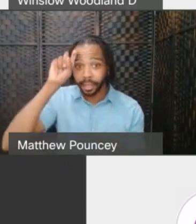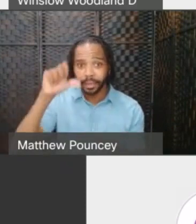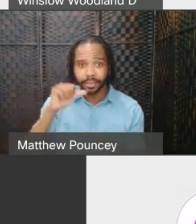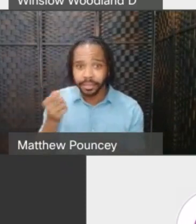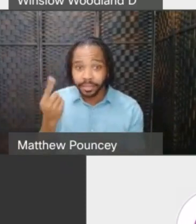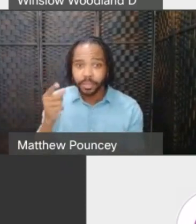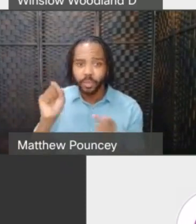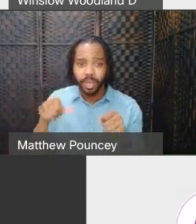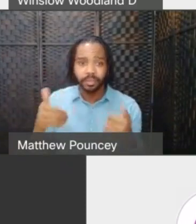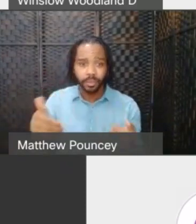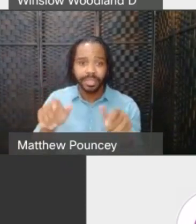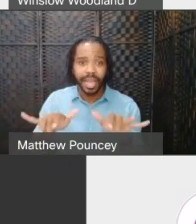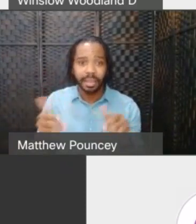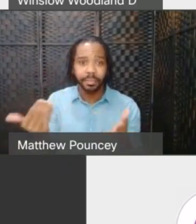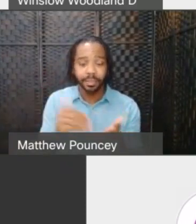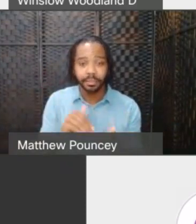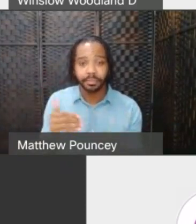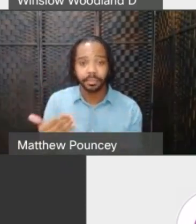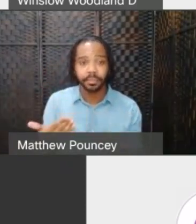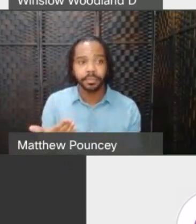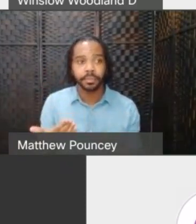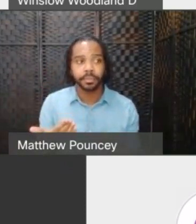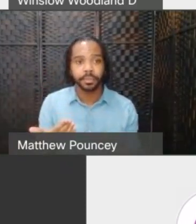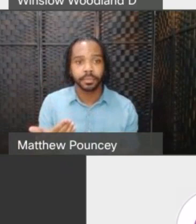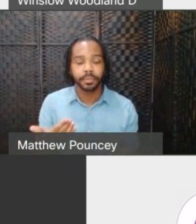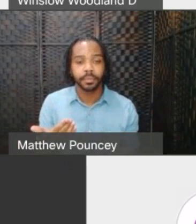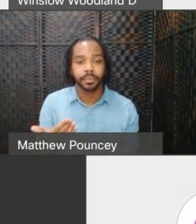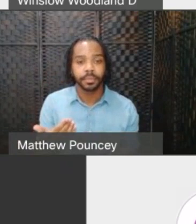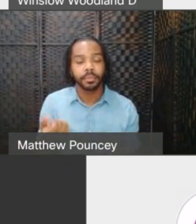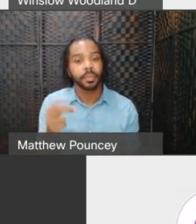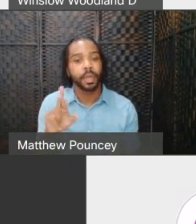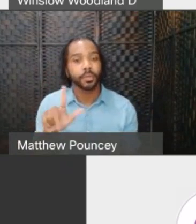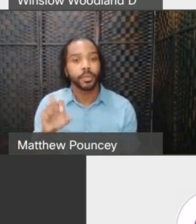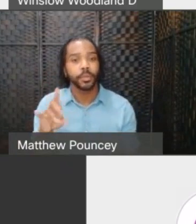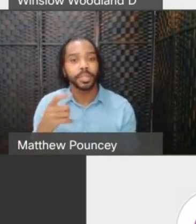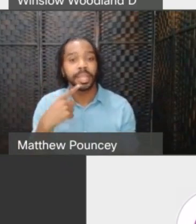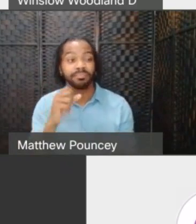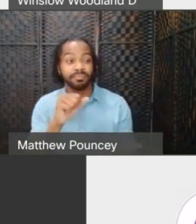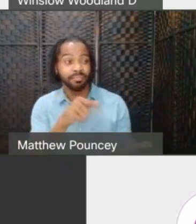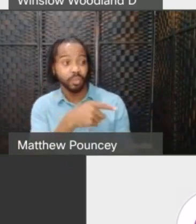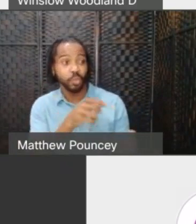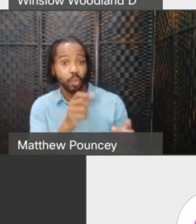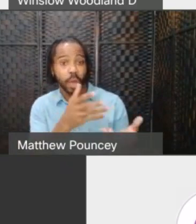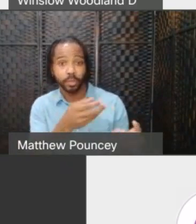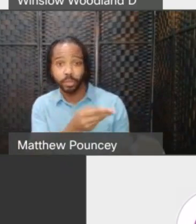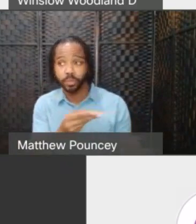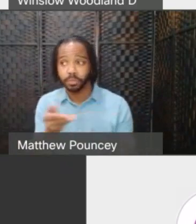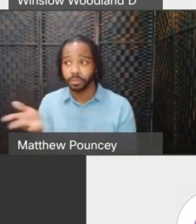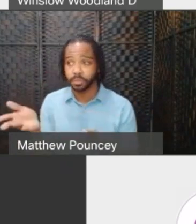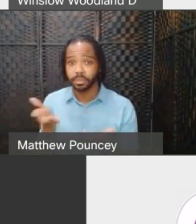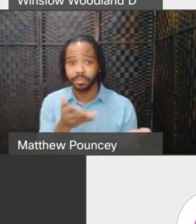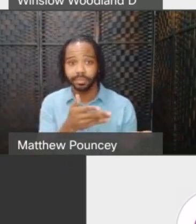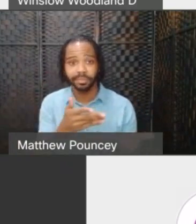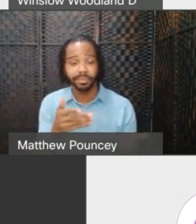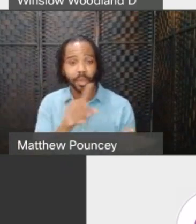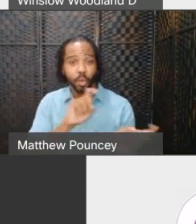further clarification. And you can reach out to me, yes, or if you want to channel the questions to one person